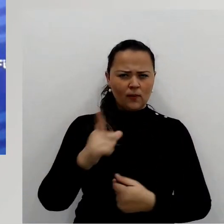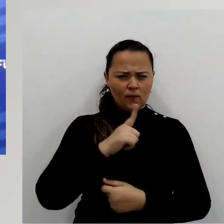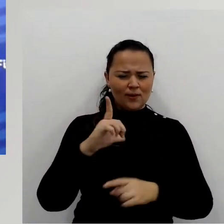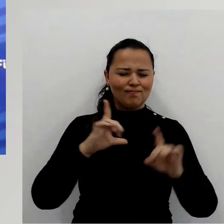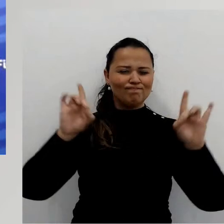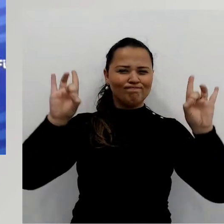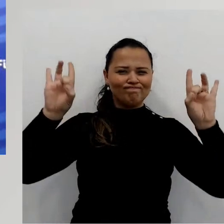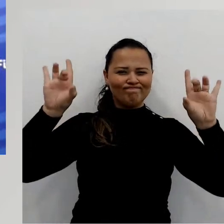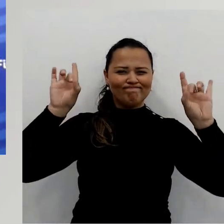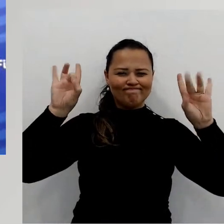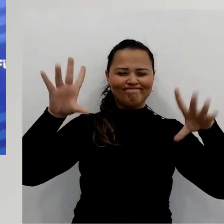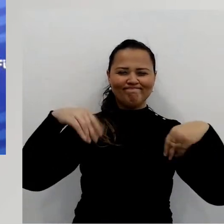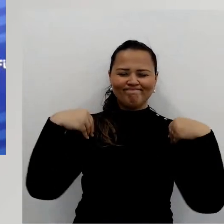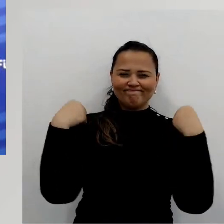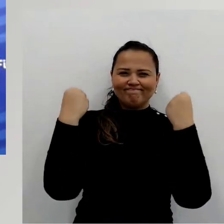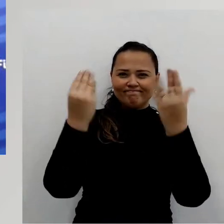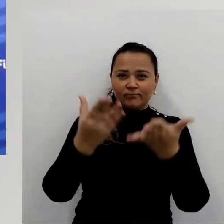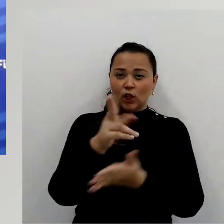honor. I would like to